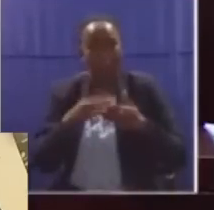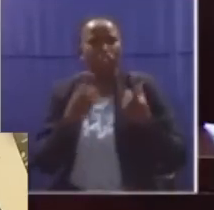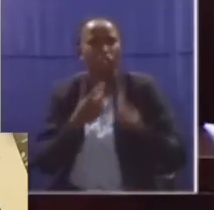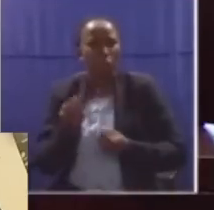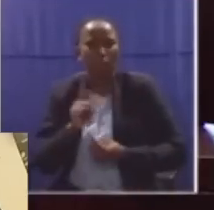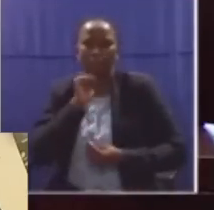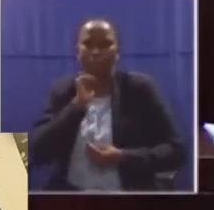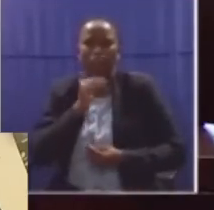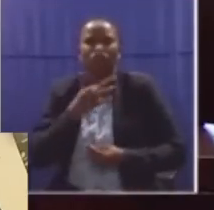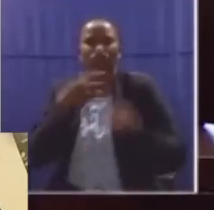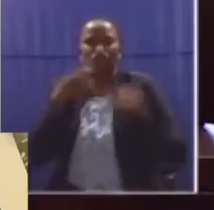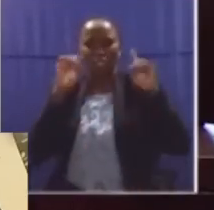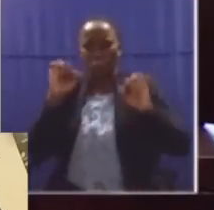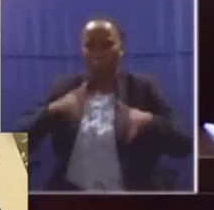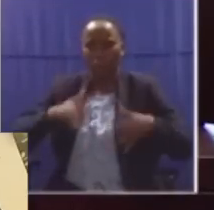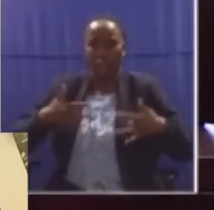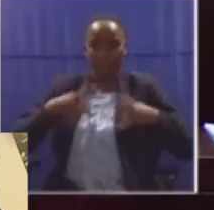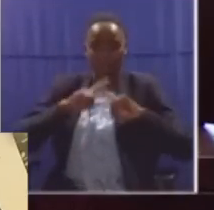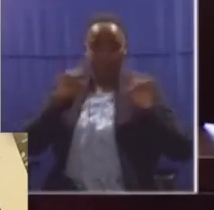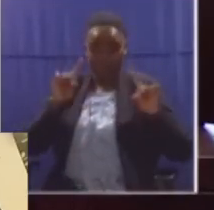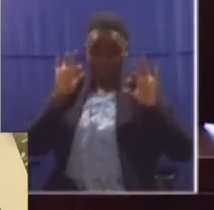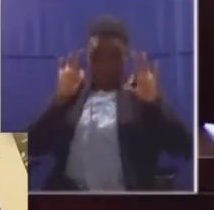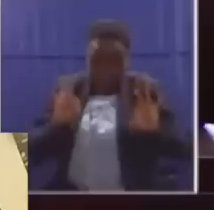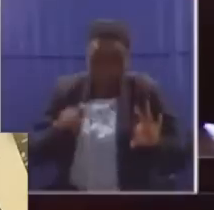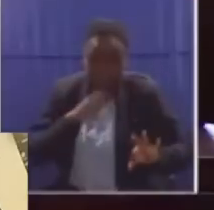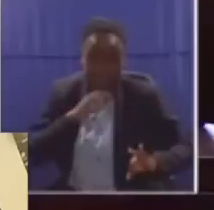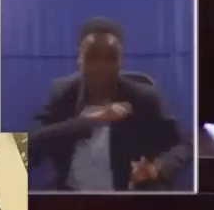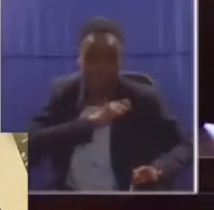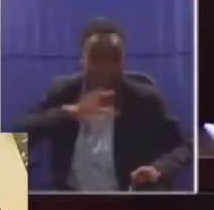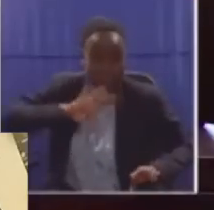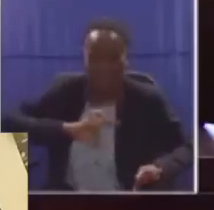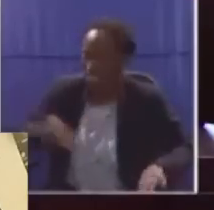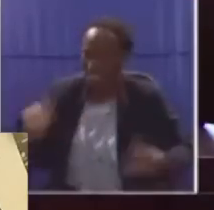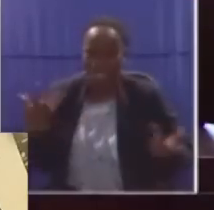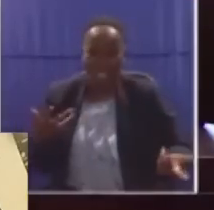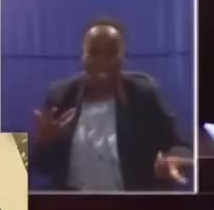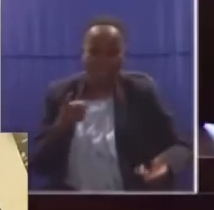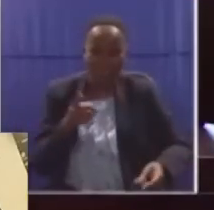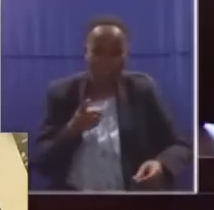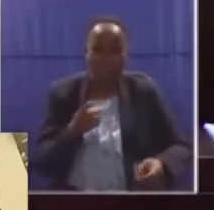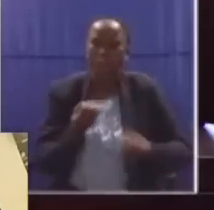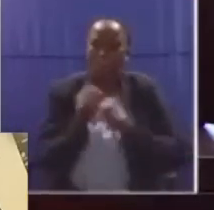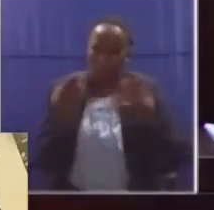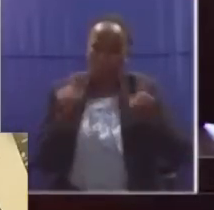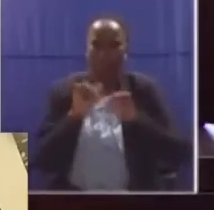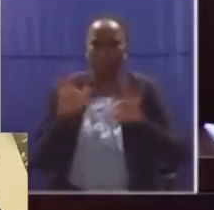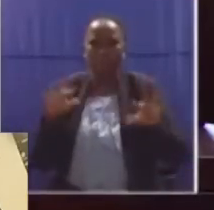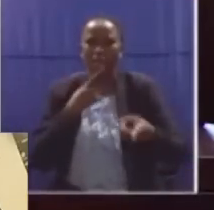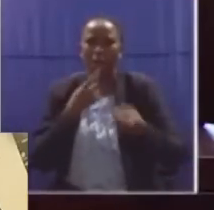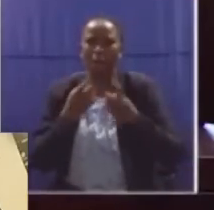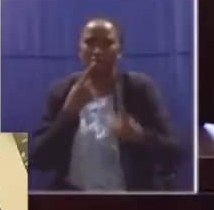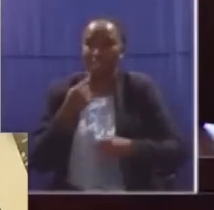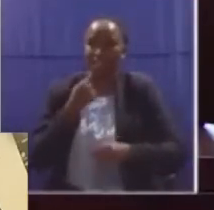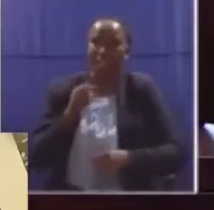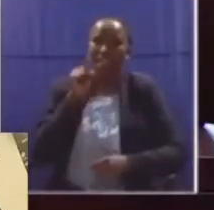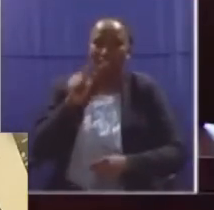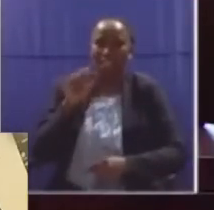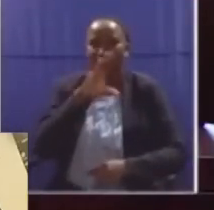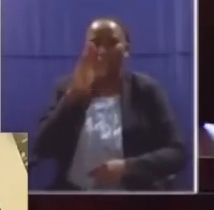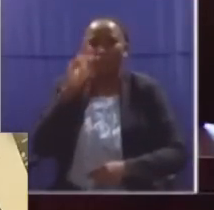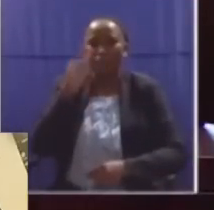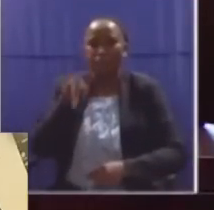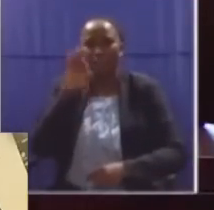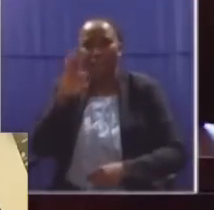and in many cases, no glow-in-the-dark vests. So many CPF members complain that SAM simply doesn't attend meetings, refuses to